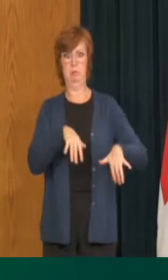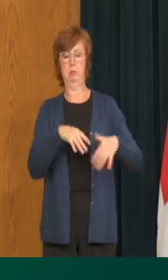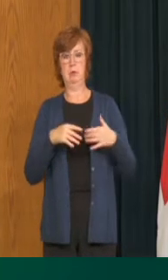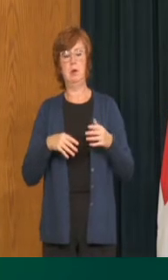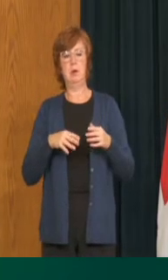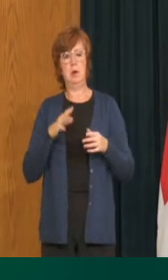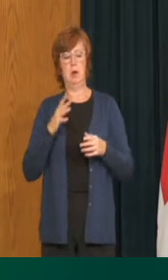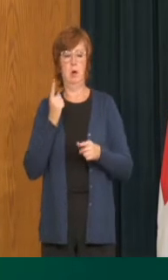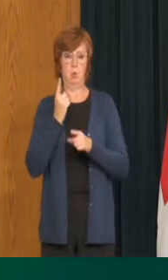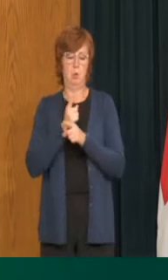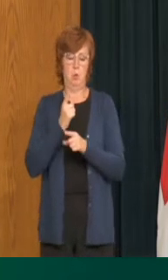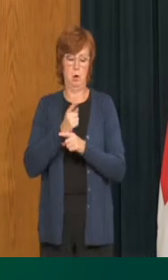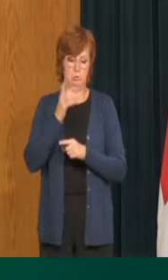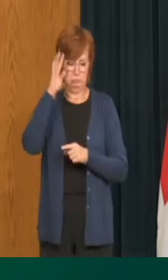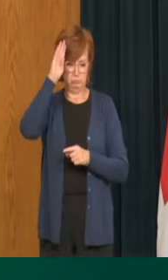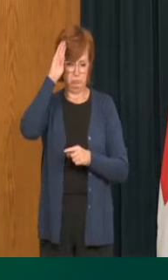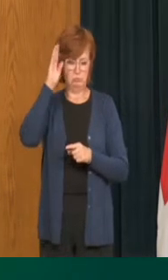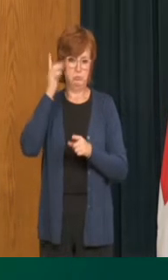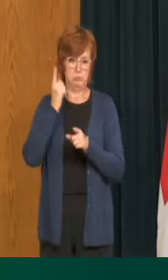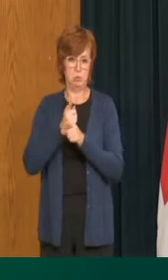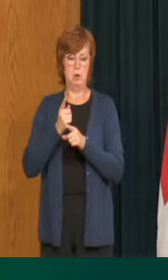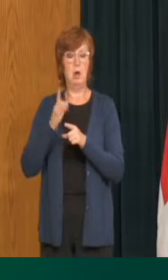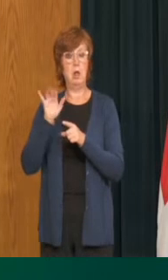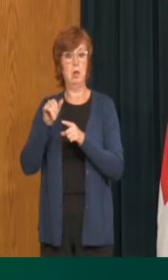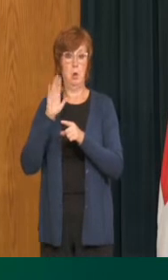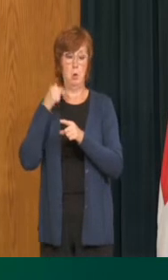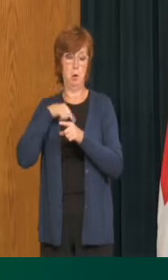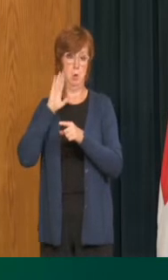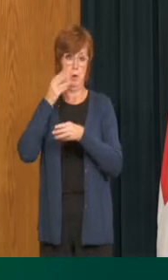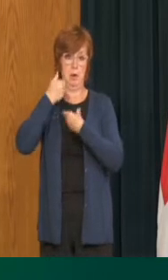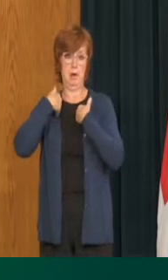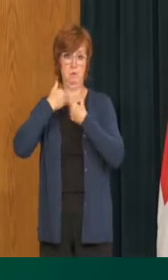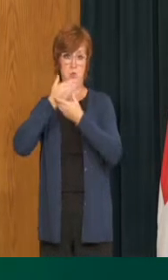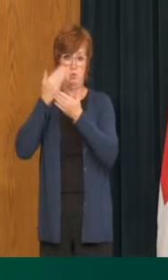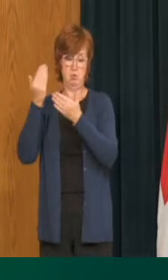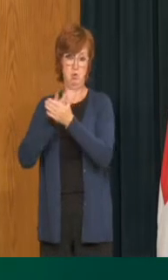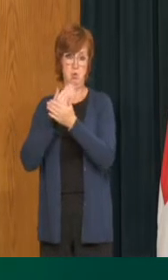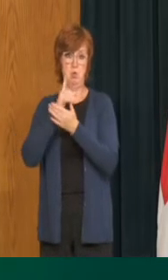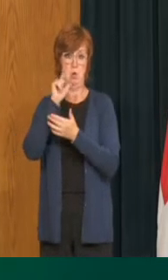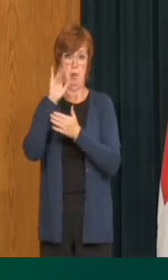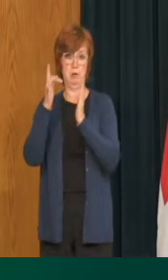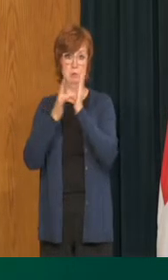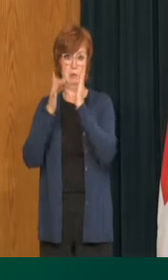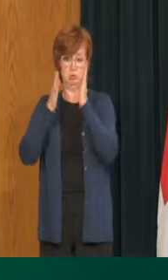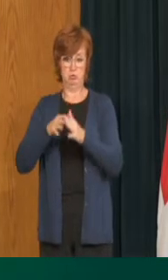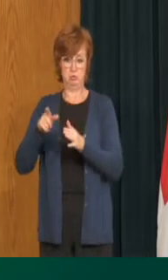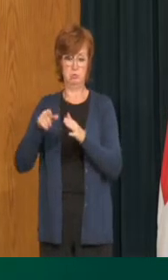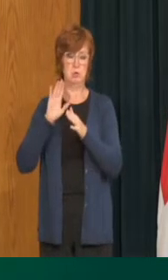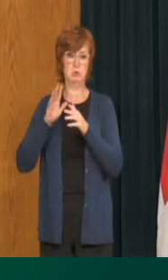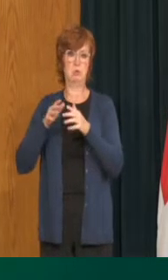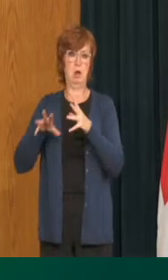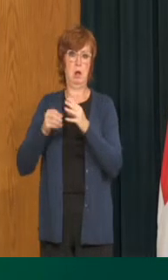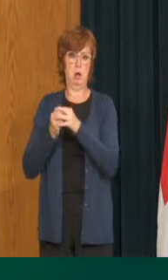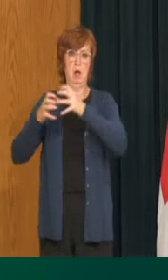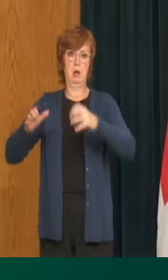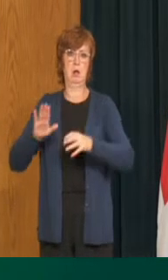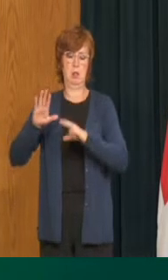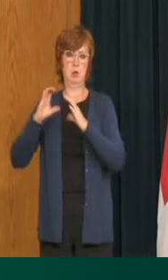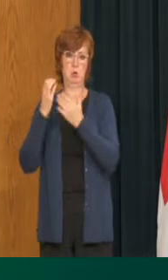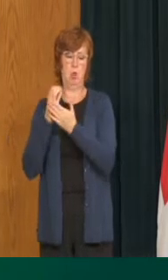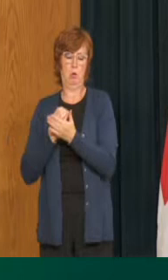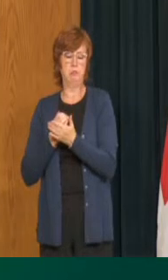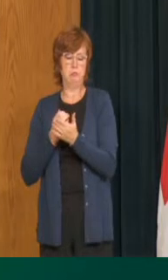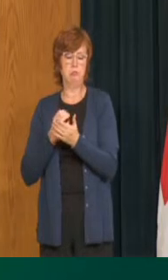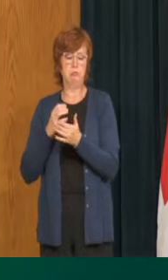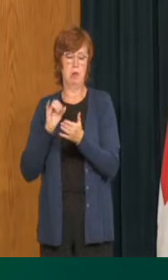long-term solution to a shortage of lab techs that we have felt it will arrive here in the province.